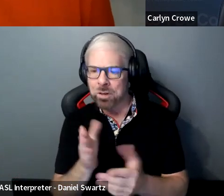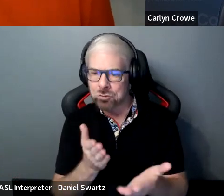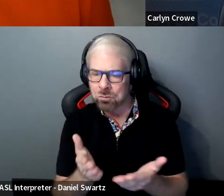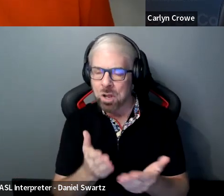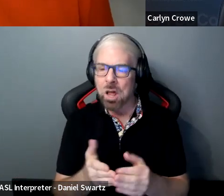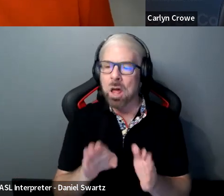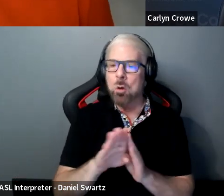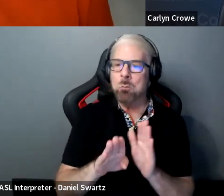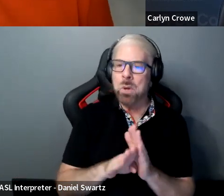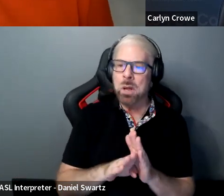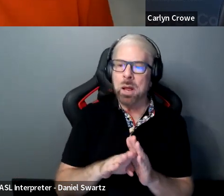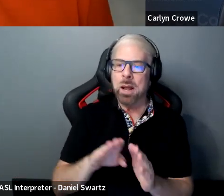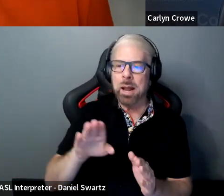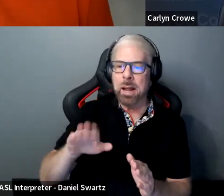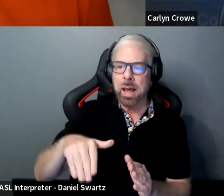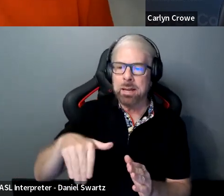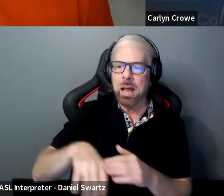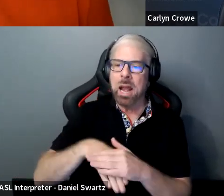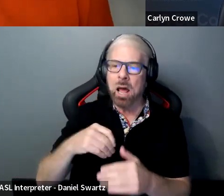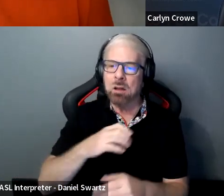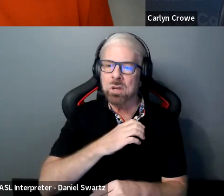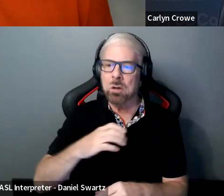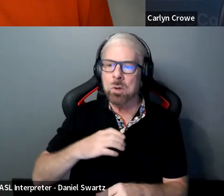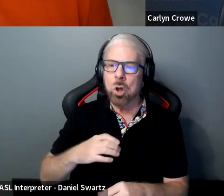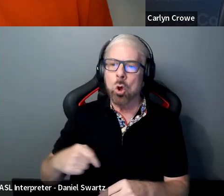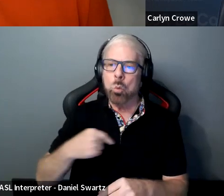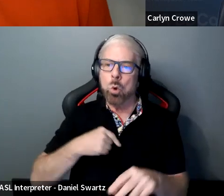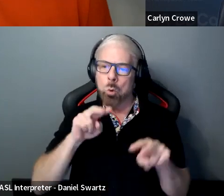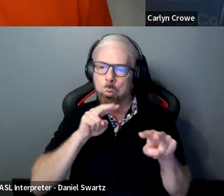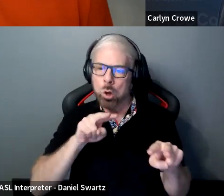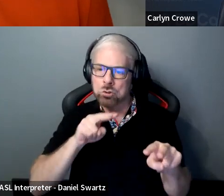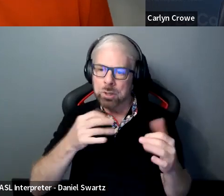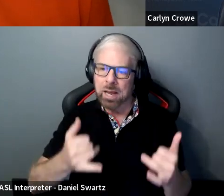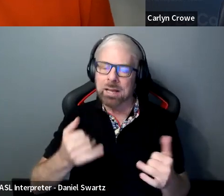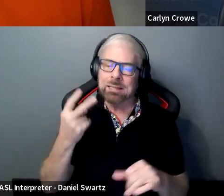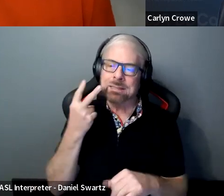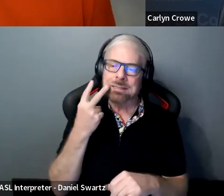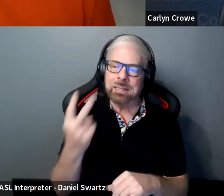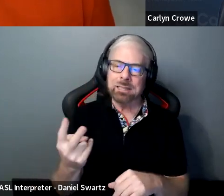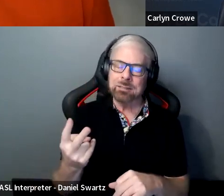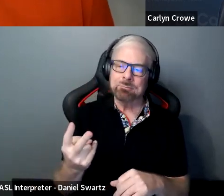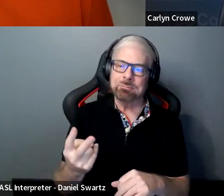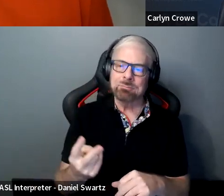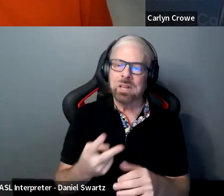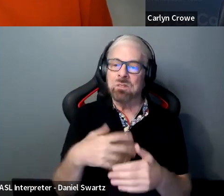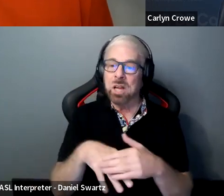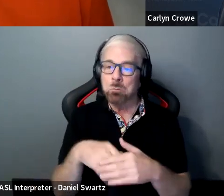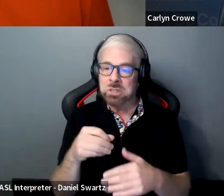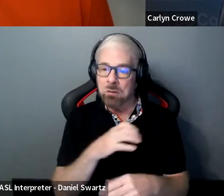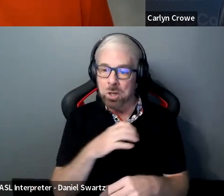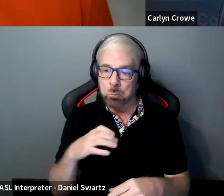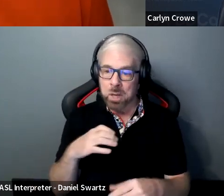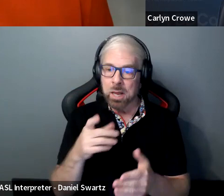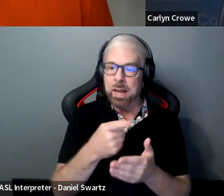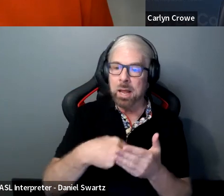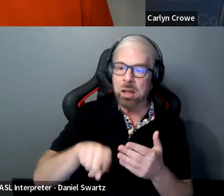Those bills are not yet out of committee, so we're watching to see if those come out of committee next week. If they don't,